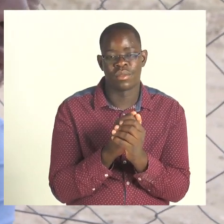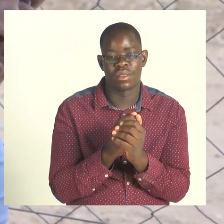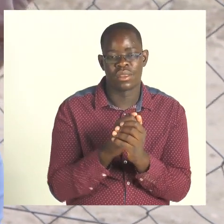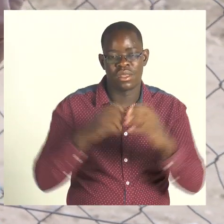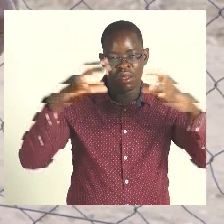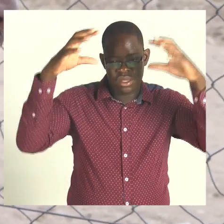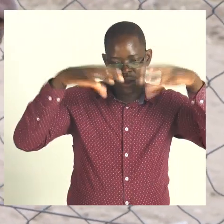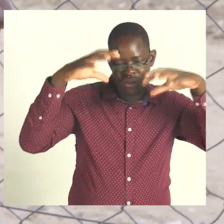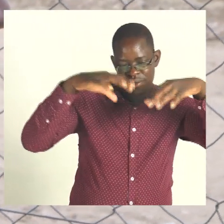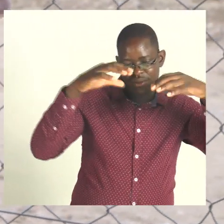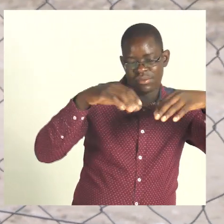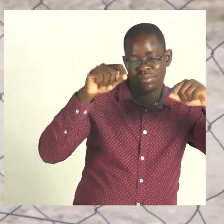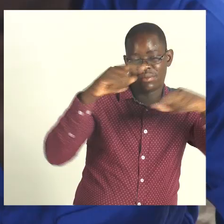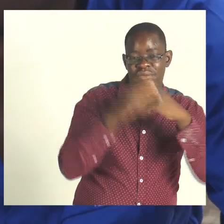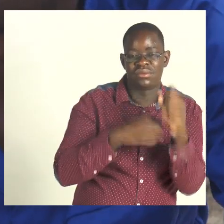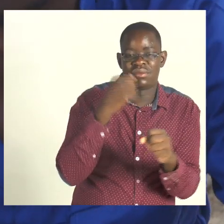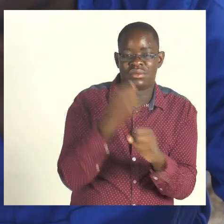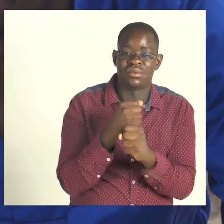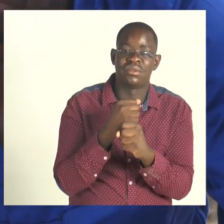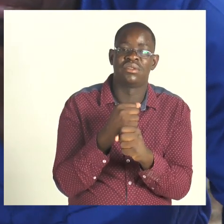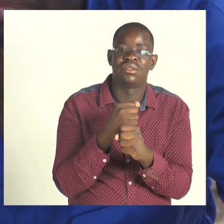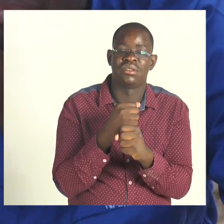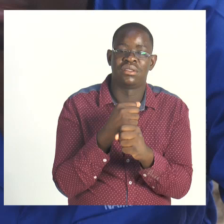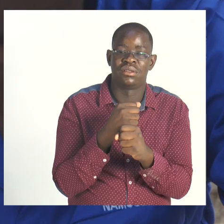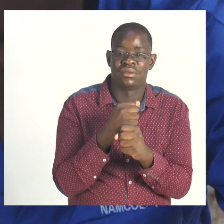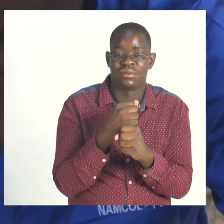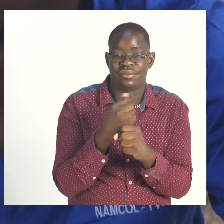rains will be very good to us this year.